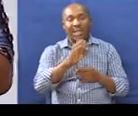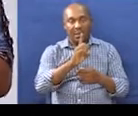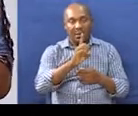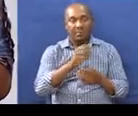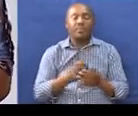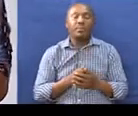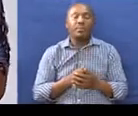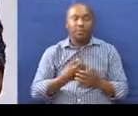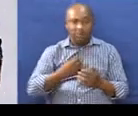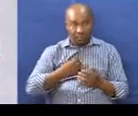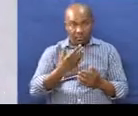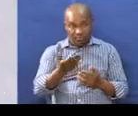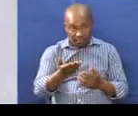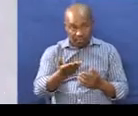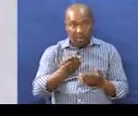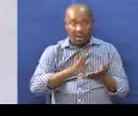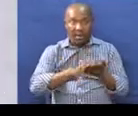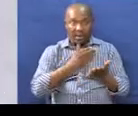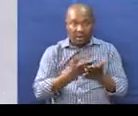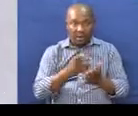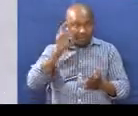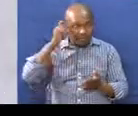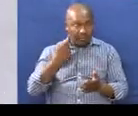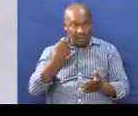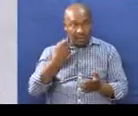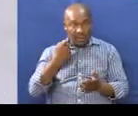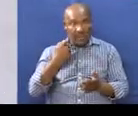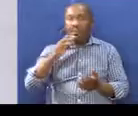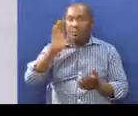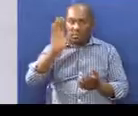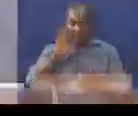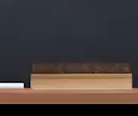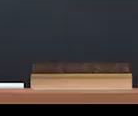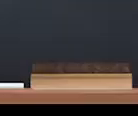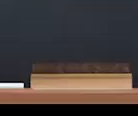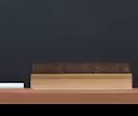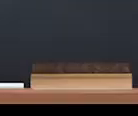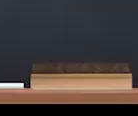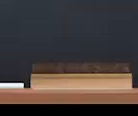me, Madam Consolata Blas. Till another time. Bye.